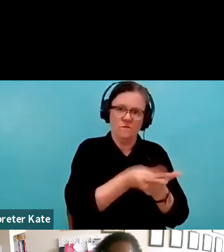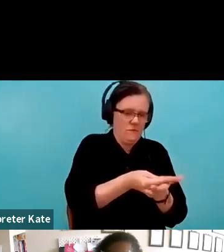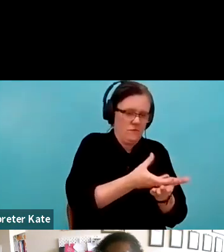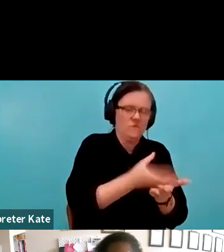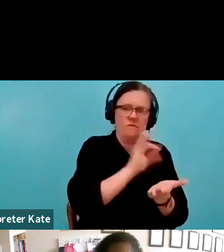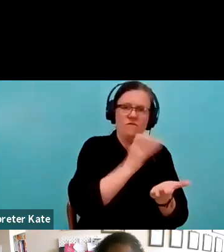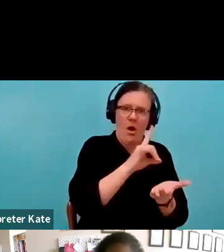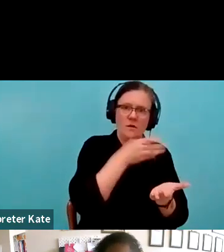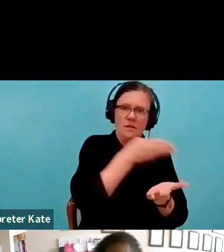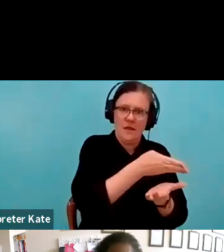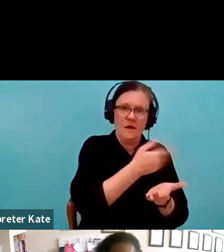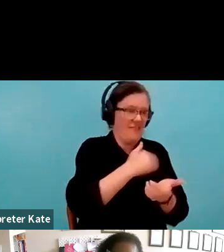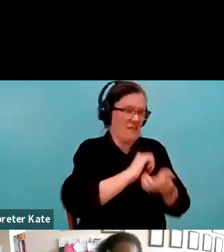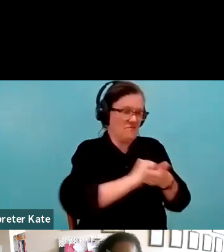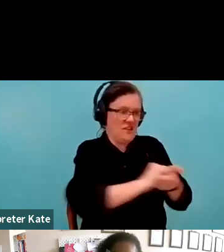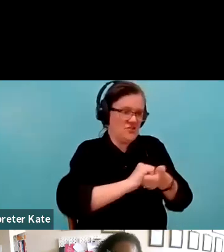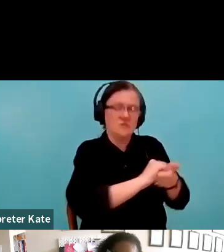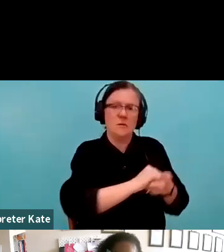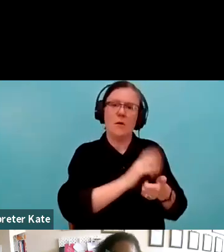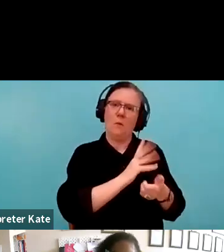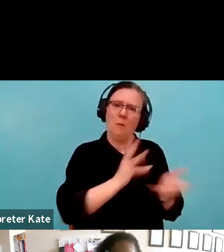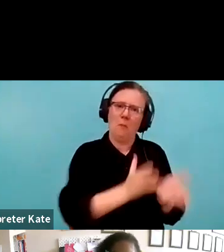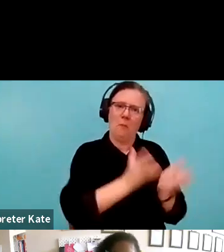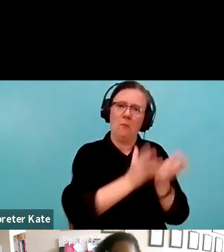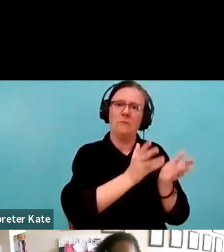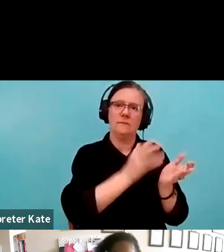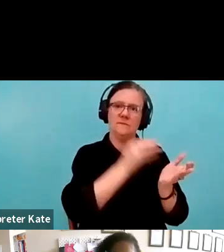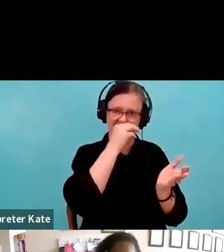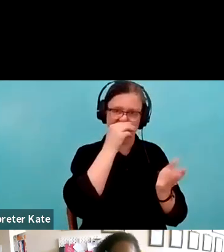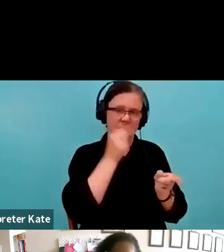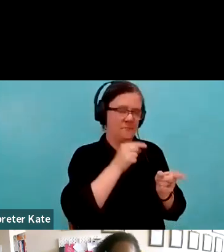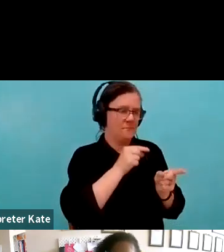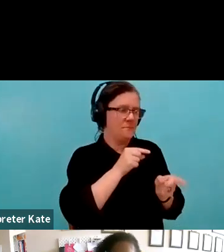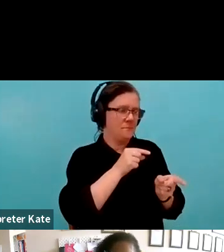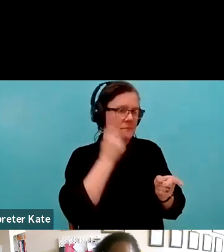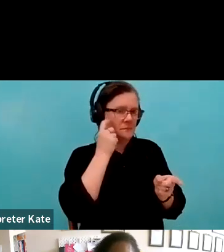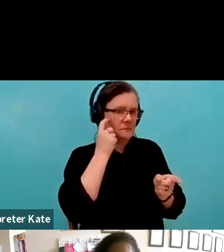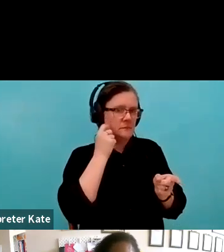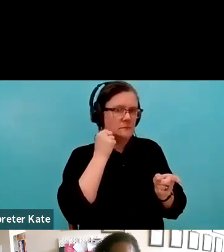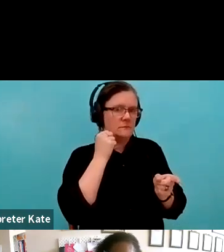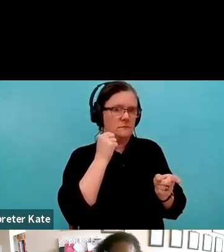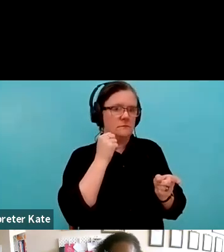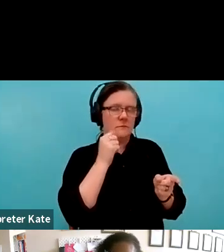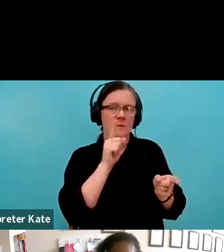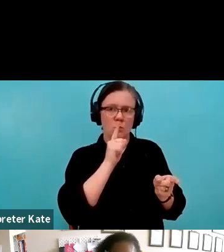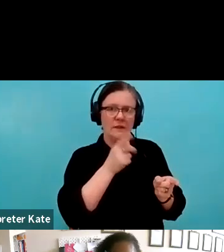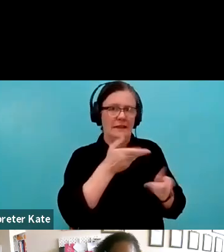of start nurturing relationships. So I think that, it's being present,